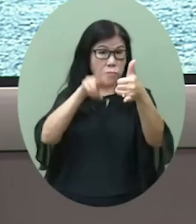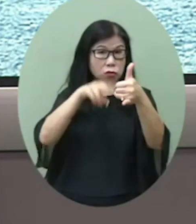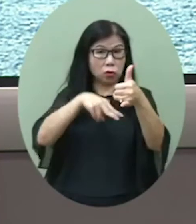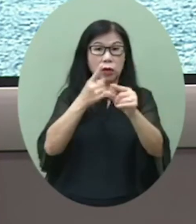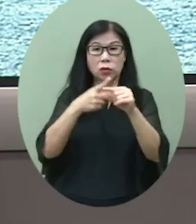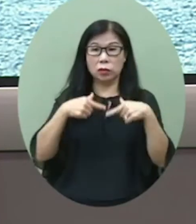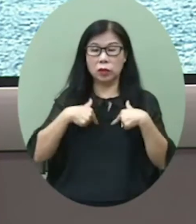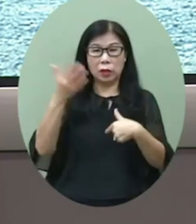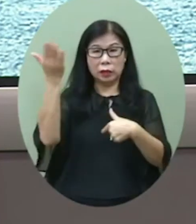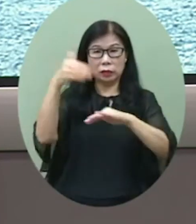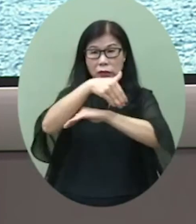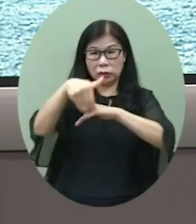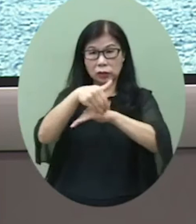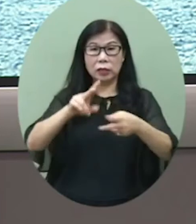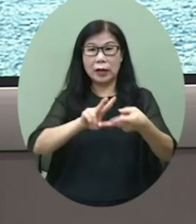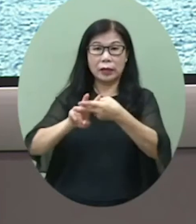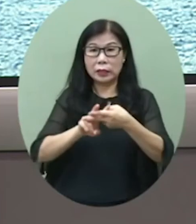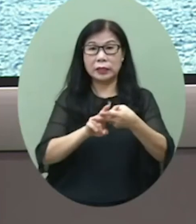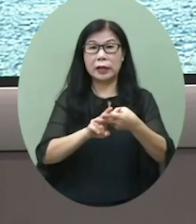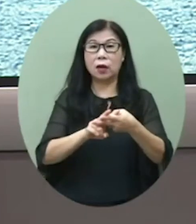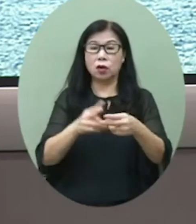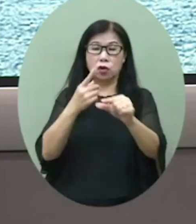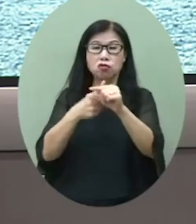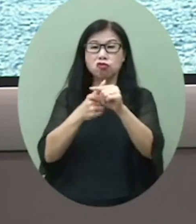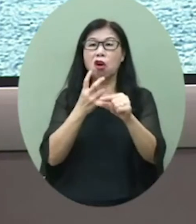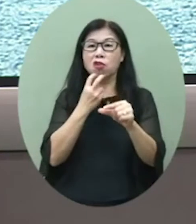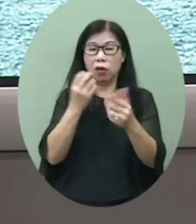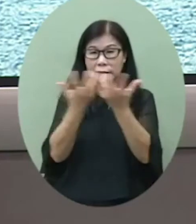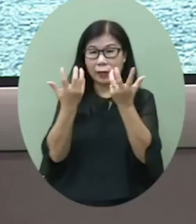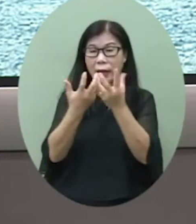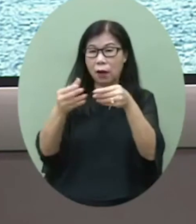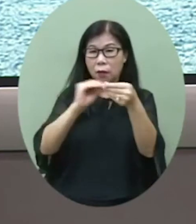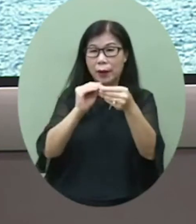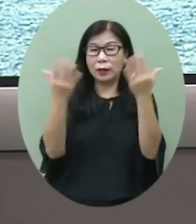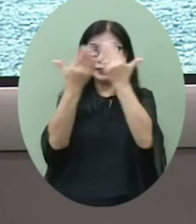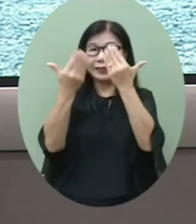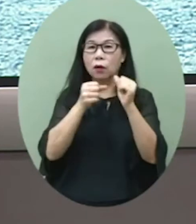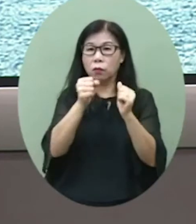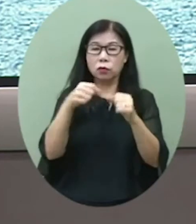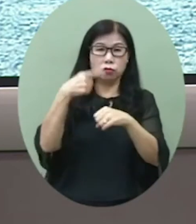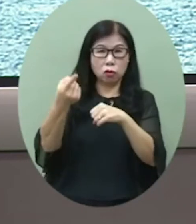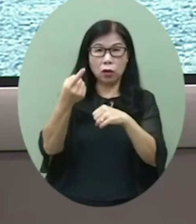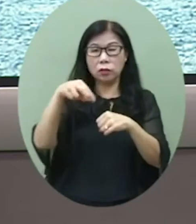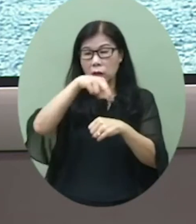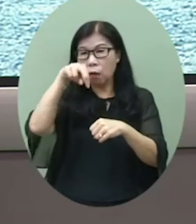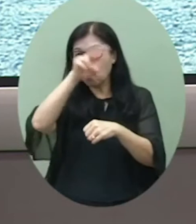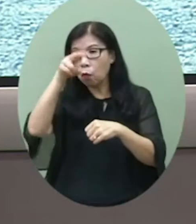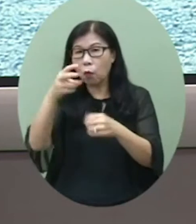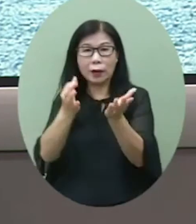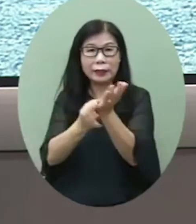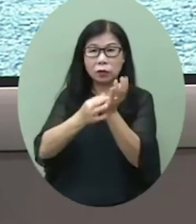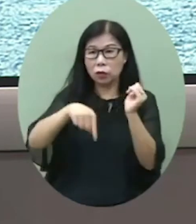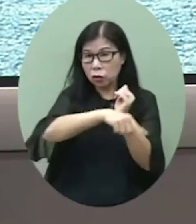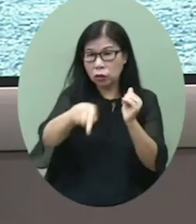Asia World Expo could be turned into a community treatment center. So therefore, it won't be possible for us to put the Central